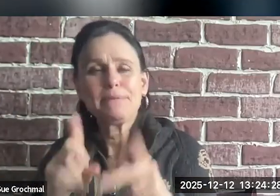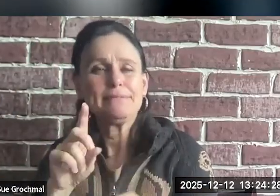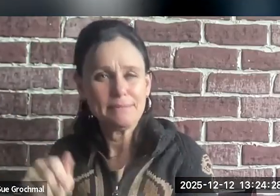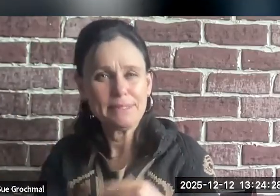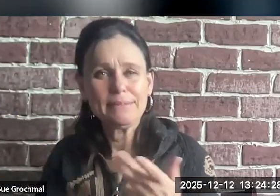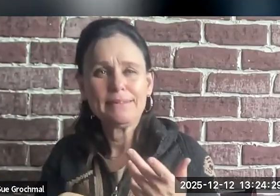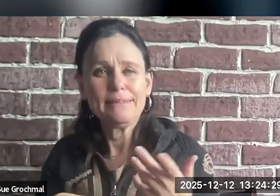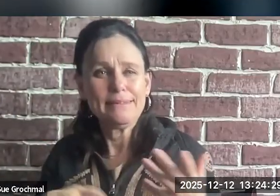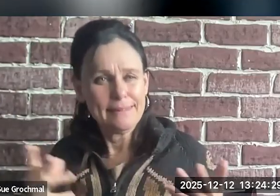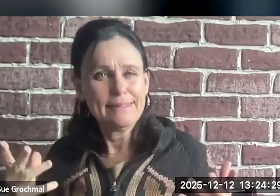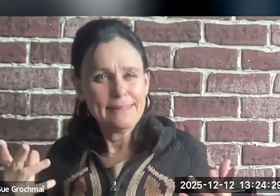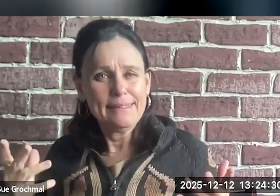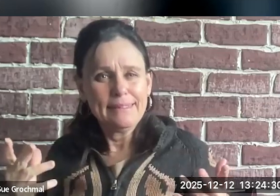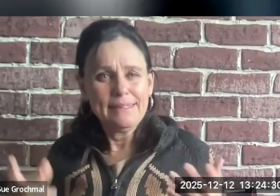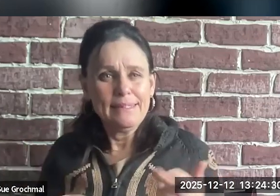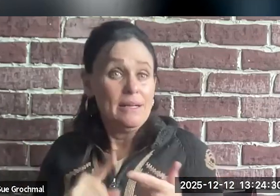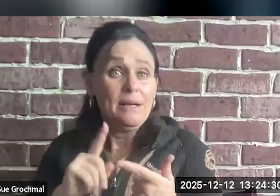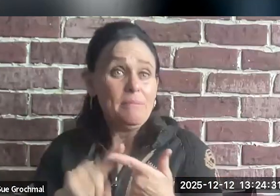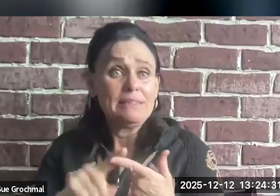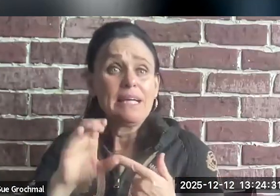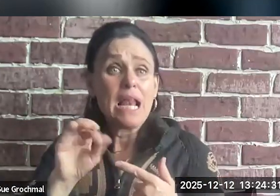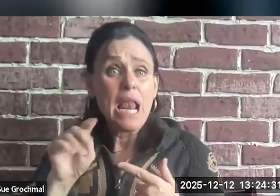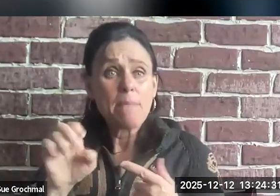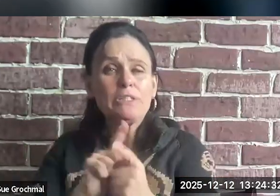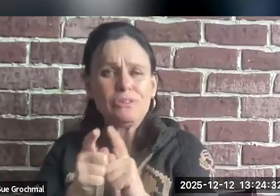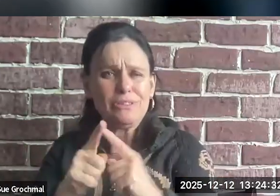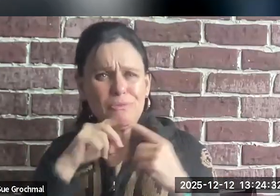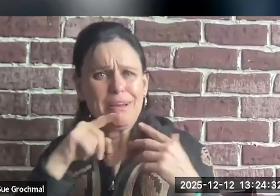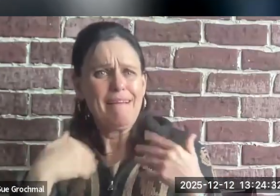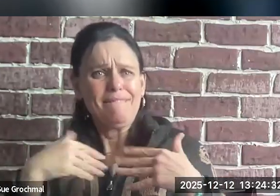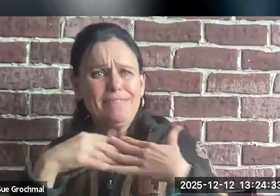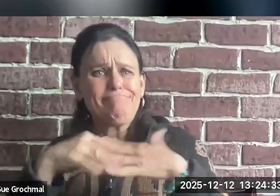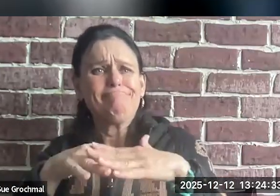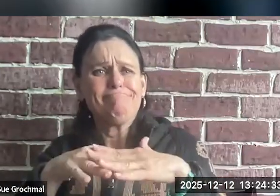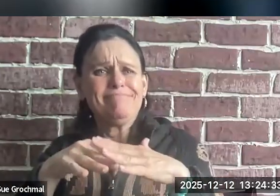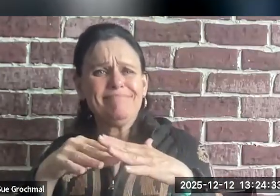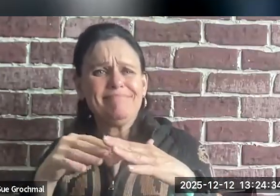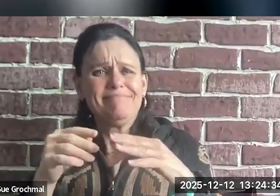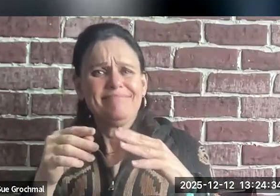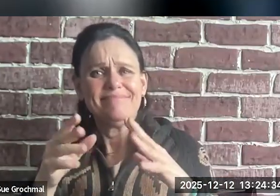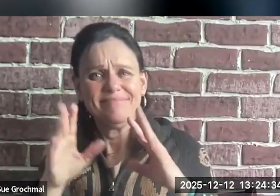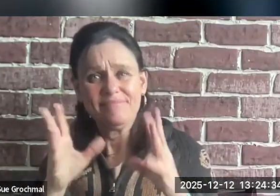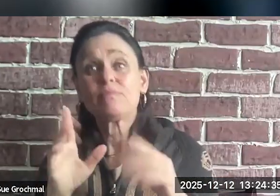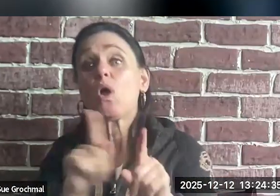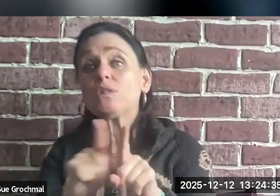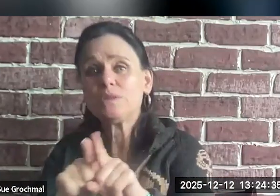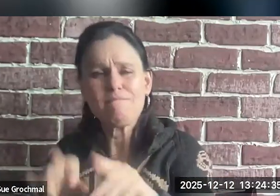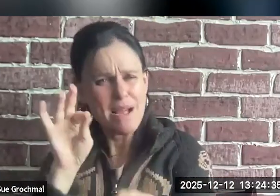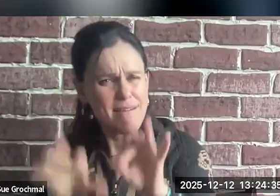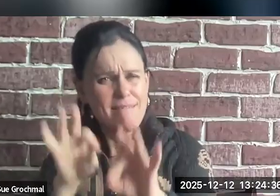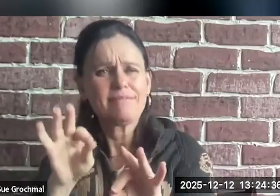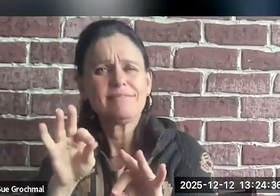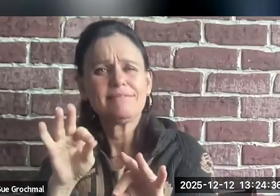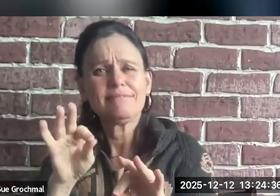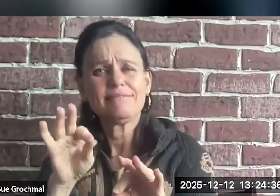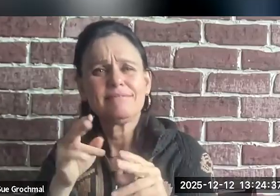and obscures the larger picture about how climate change and disability are interconnected. And we also found in our literature